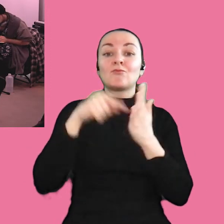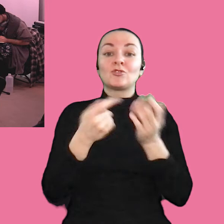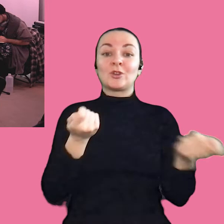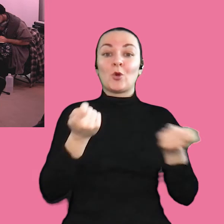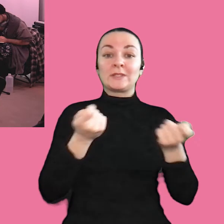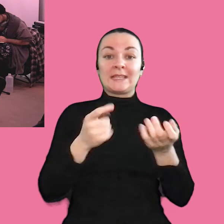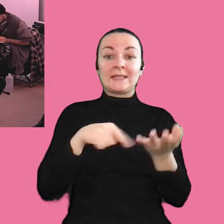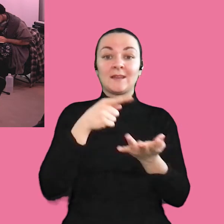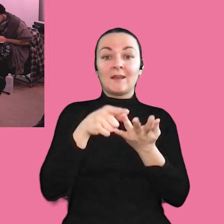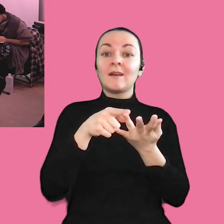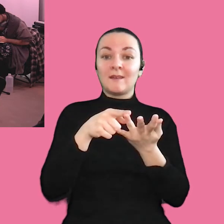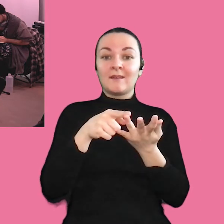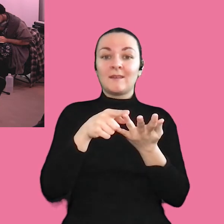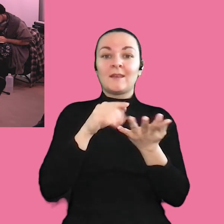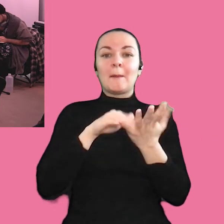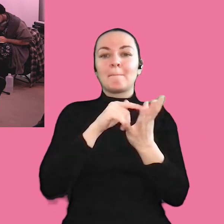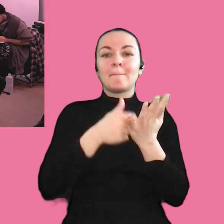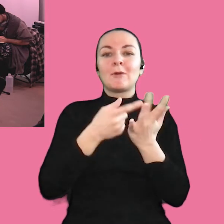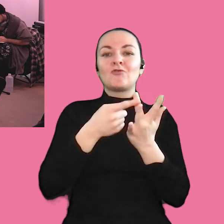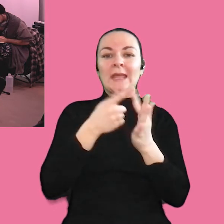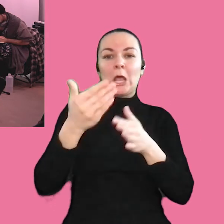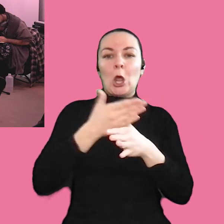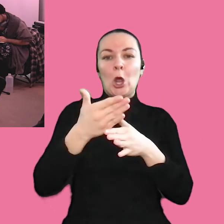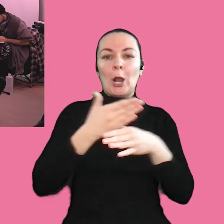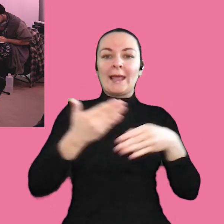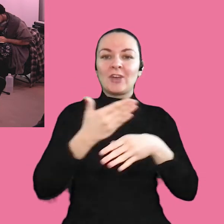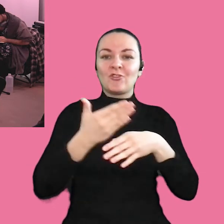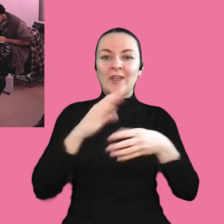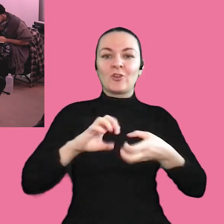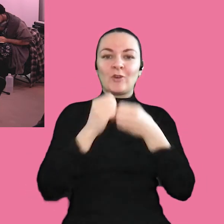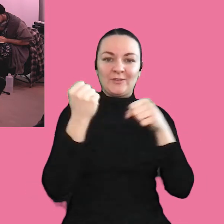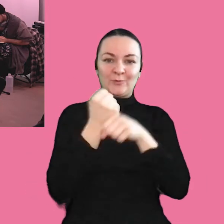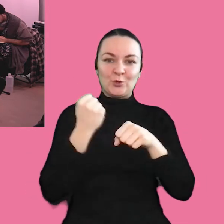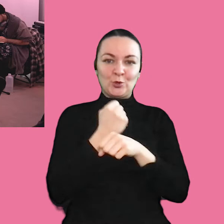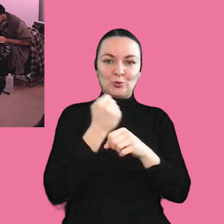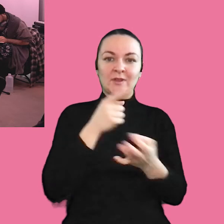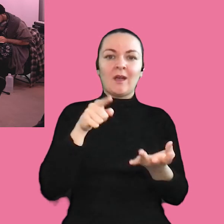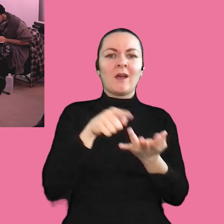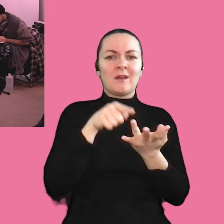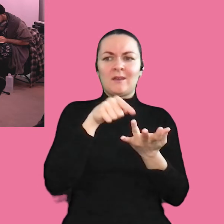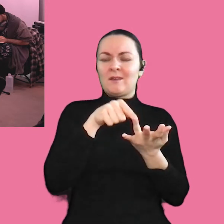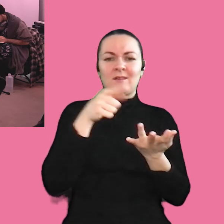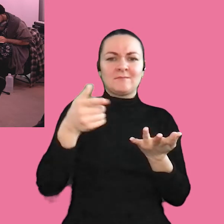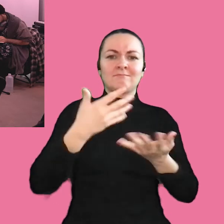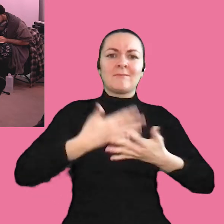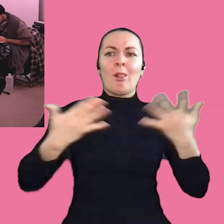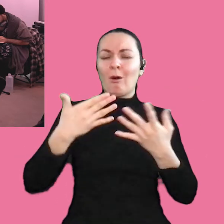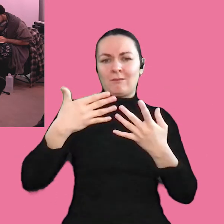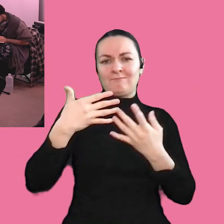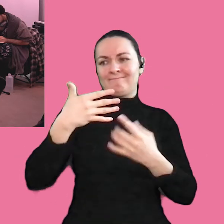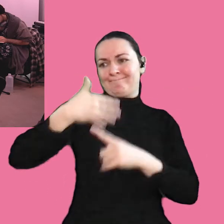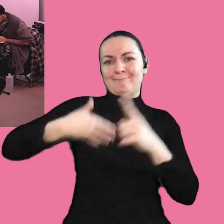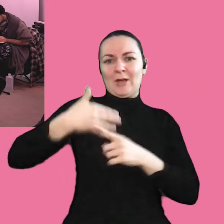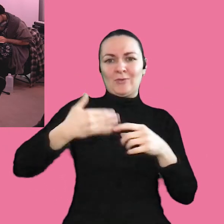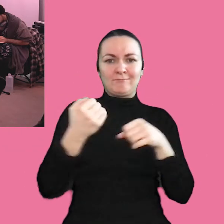project coordinator, and our early career creative producer, Marie, is doing lots of work behind the scenes to